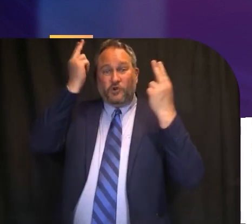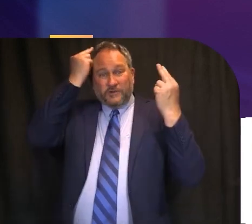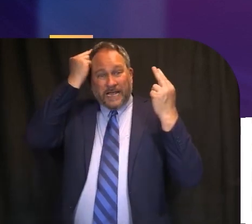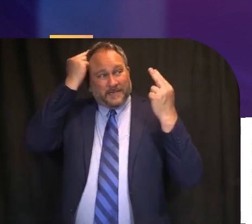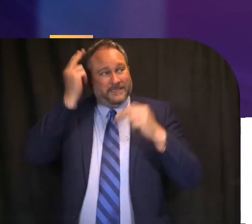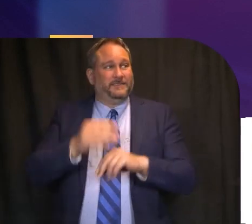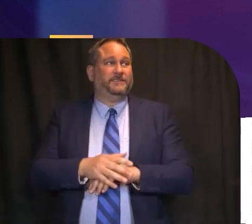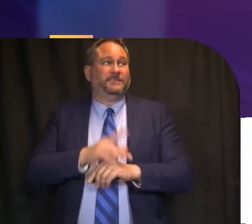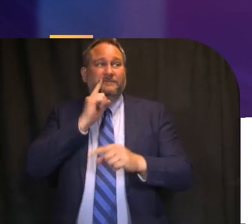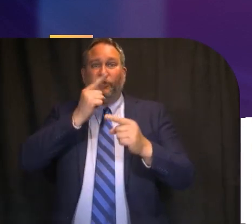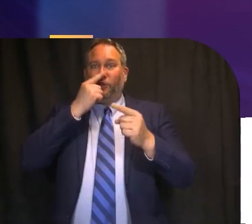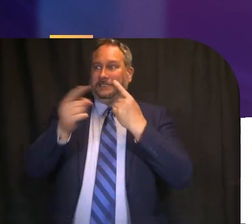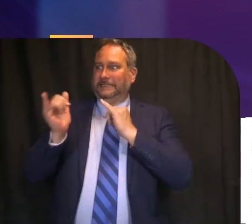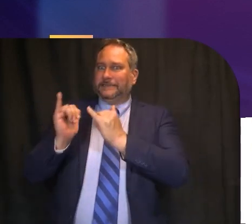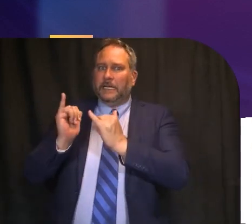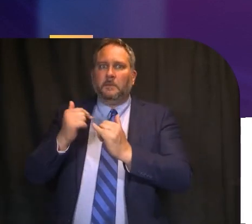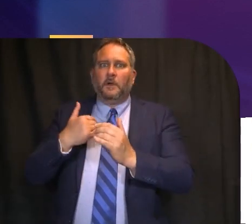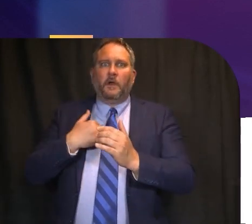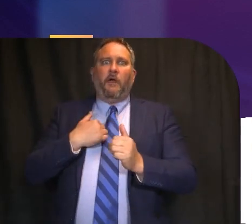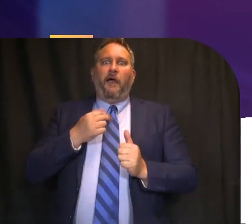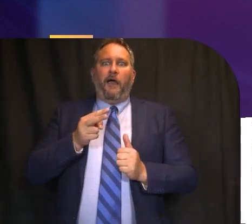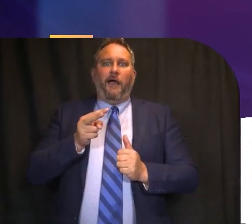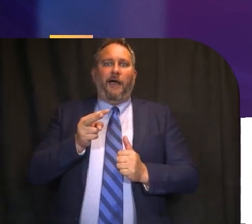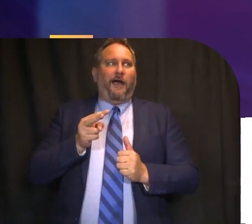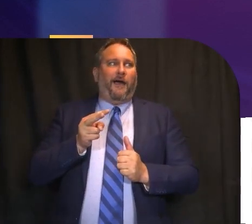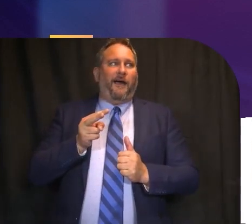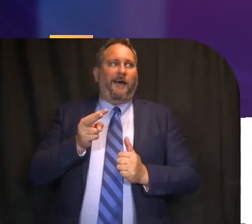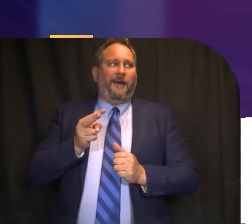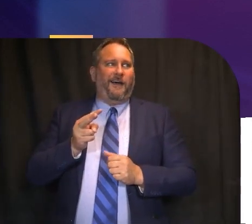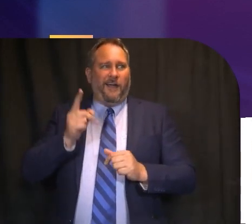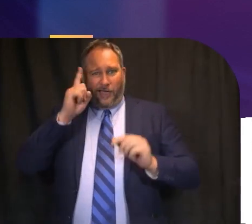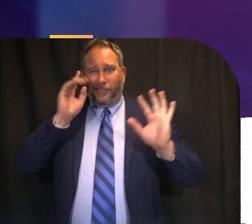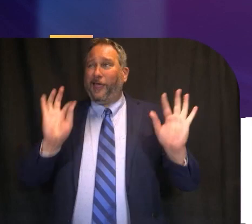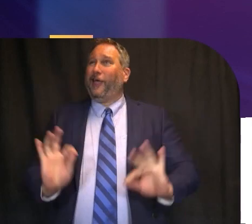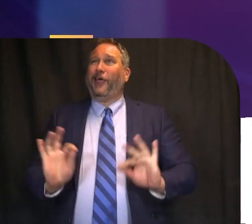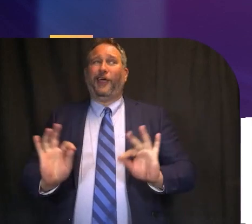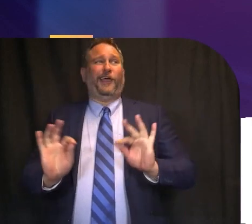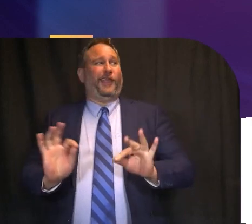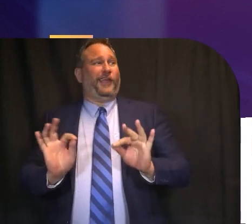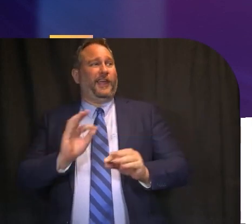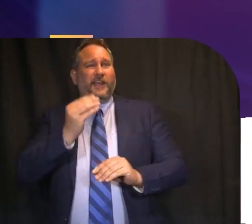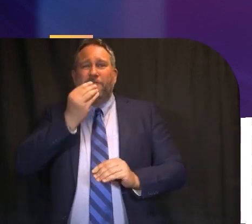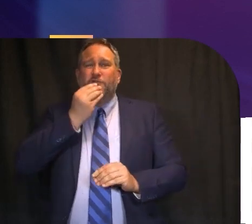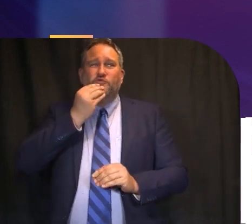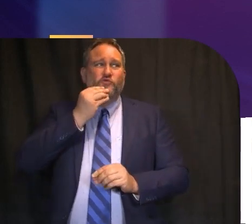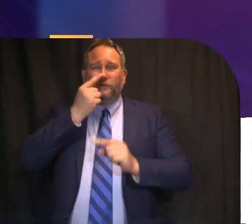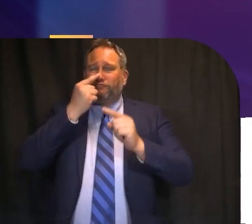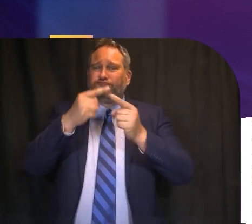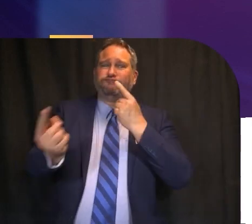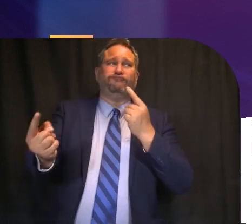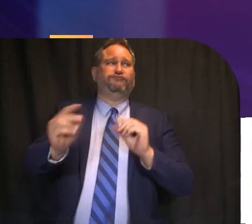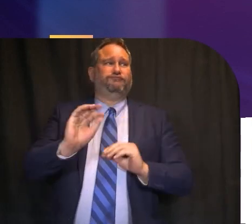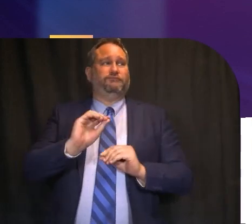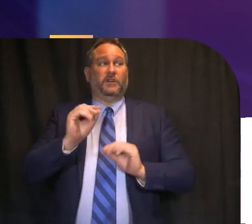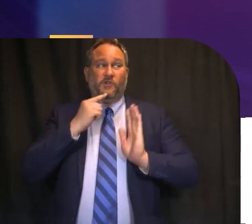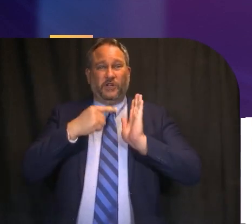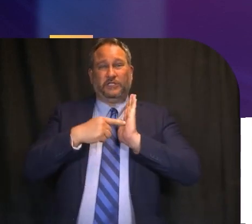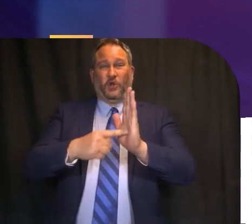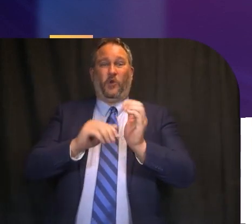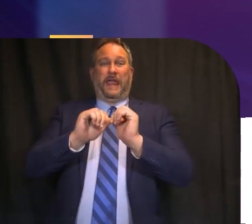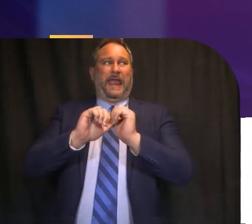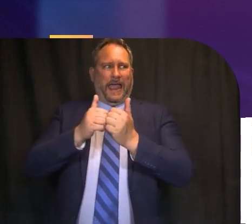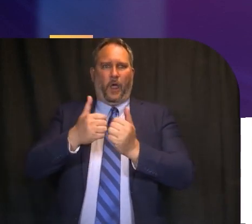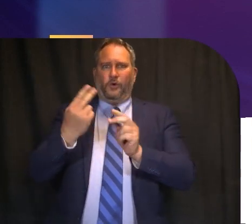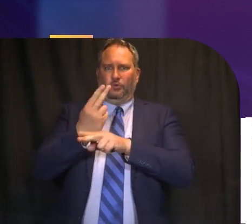light and fun of threatening food allergies and incorrectly shows how epinephrine is used. This is why I'm creating an authentic